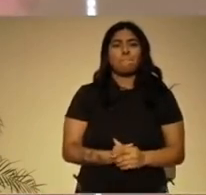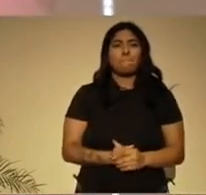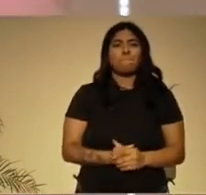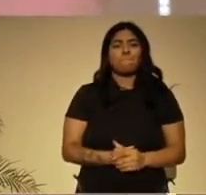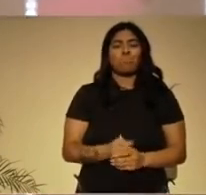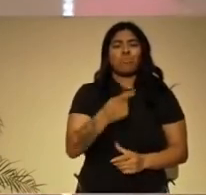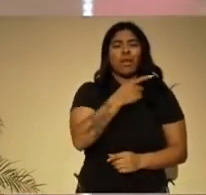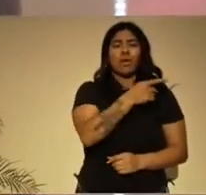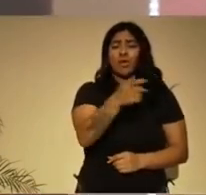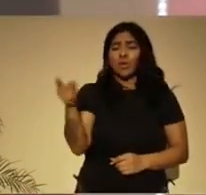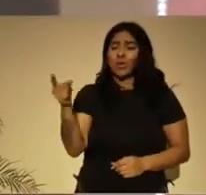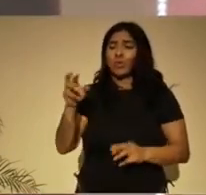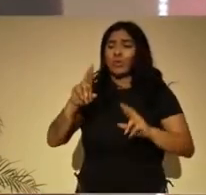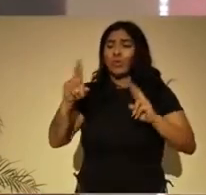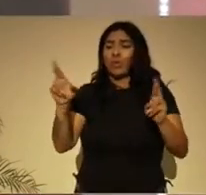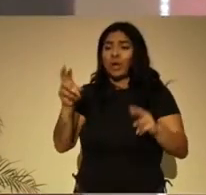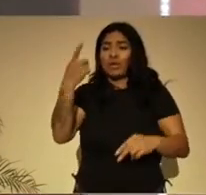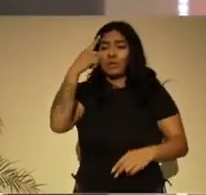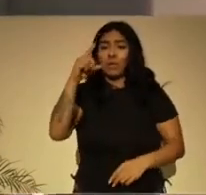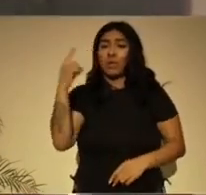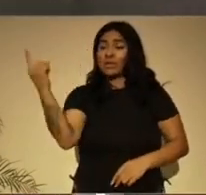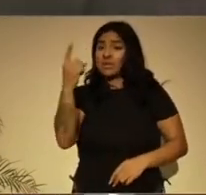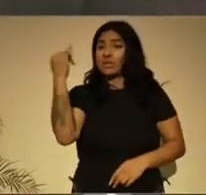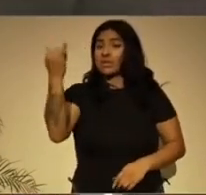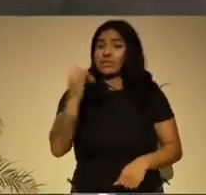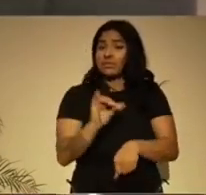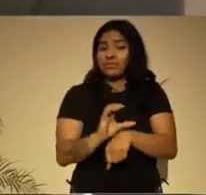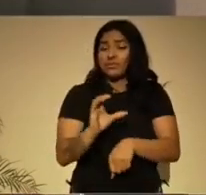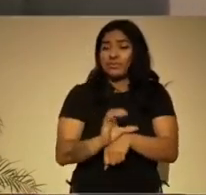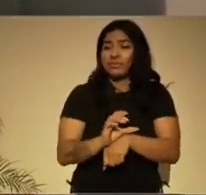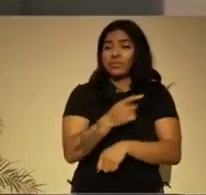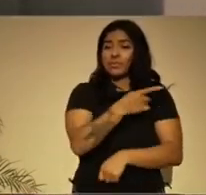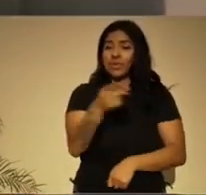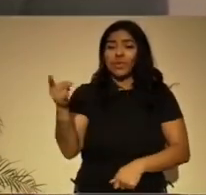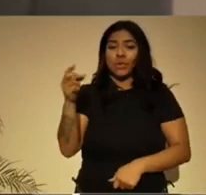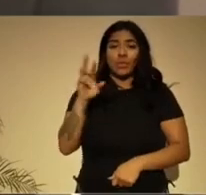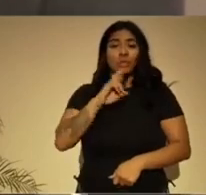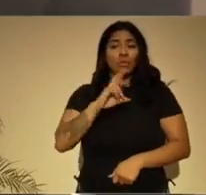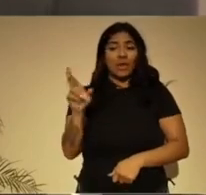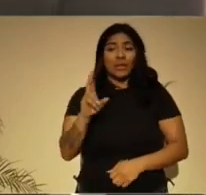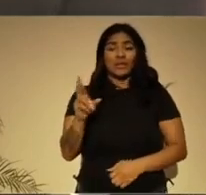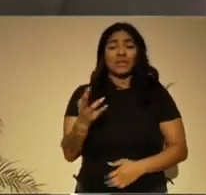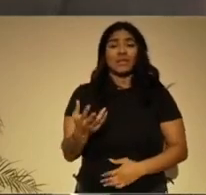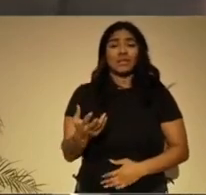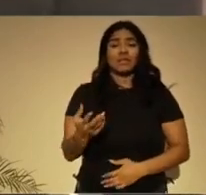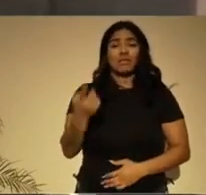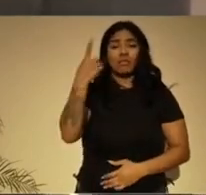So are you ready for eternity, church? Are you ready for eternity?